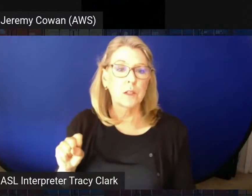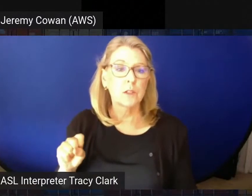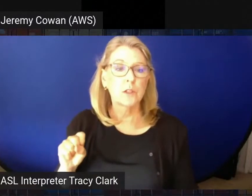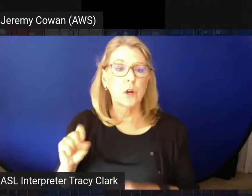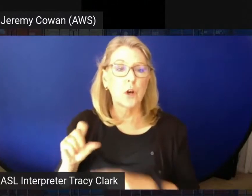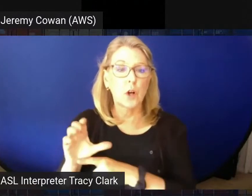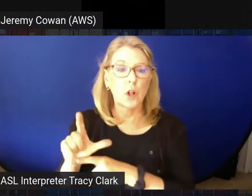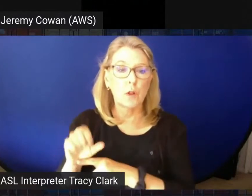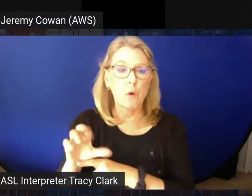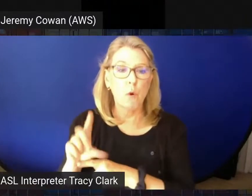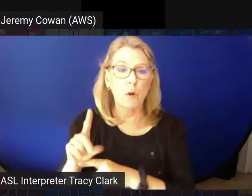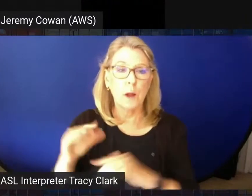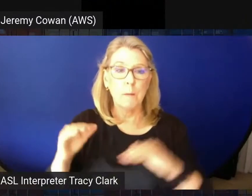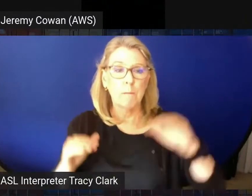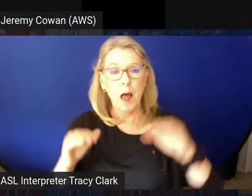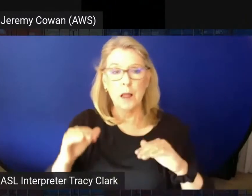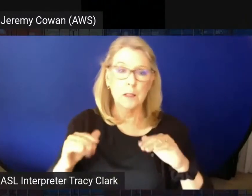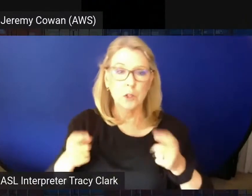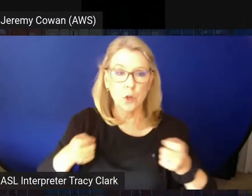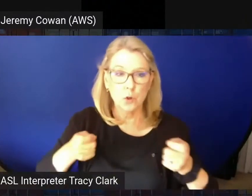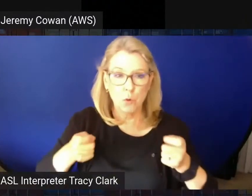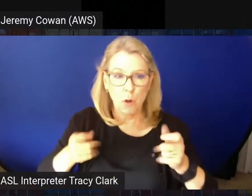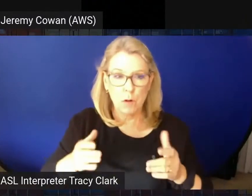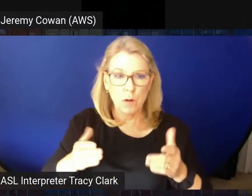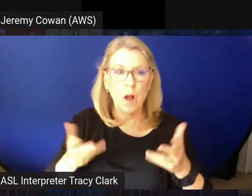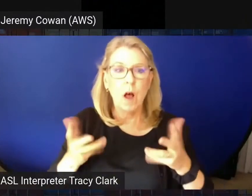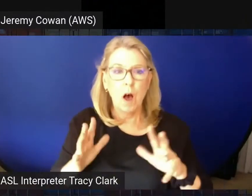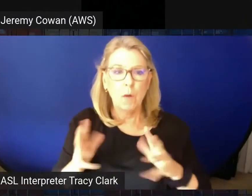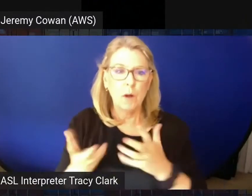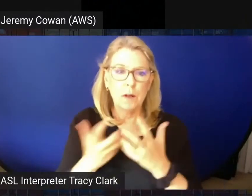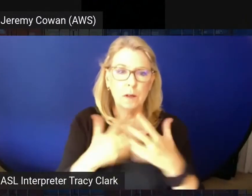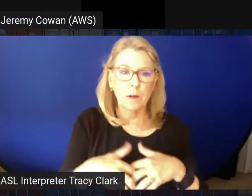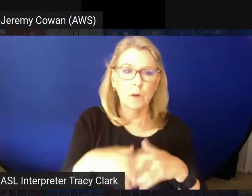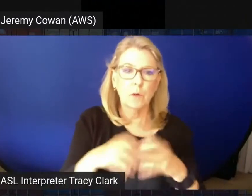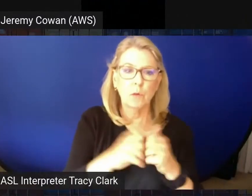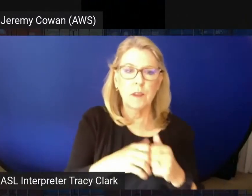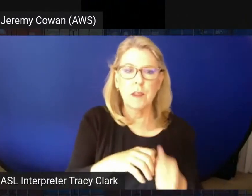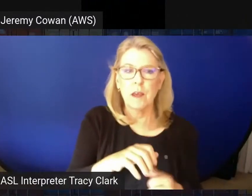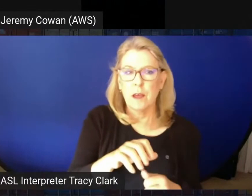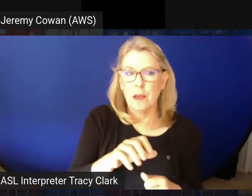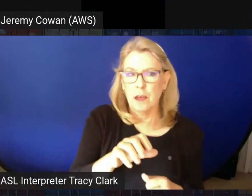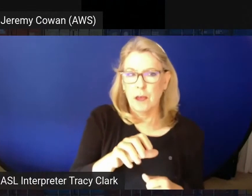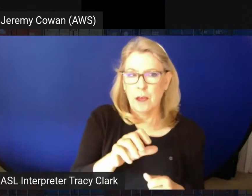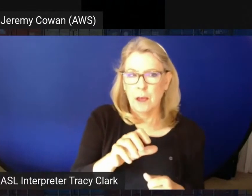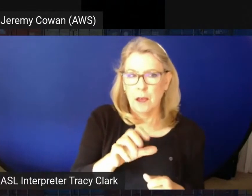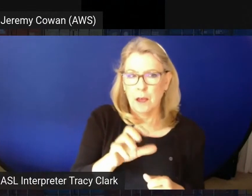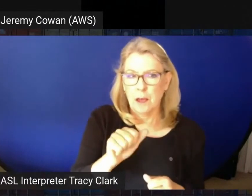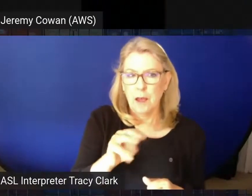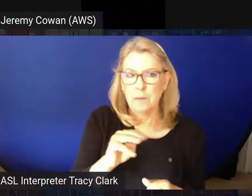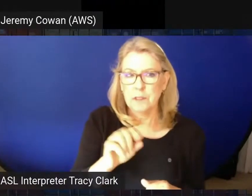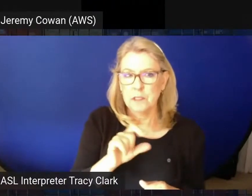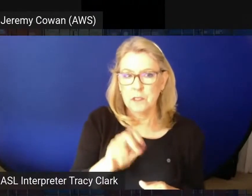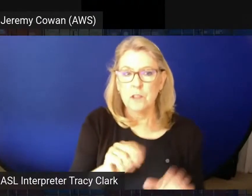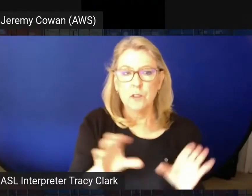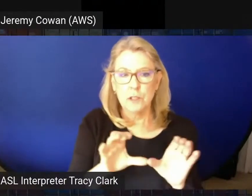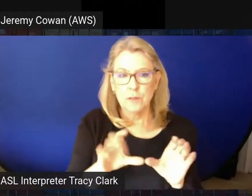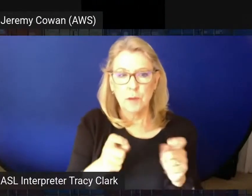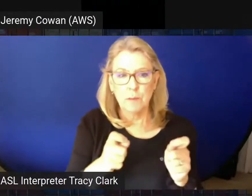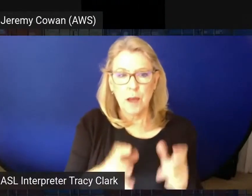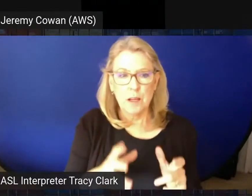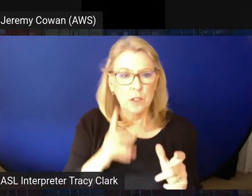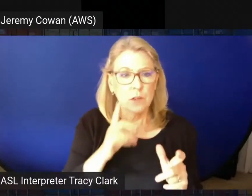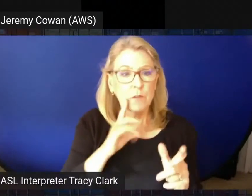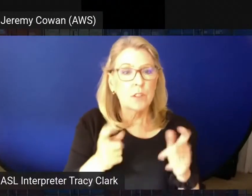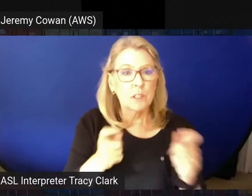already integrates with Amazon Certificate Manager for certificate lifecycle management and